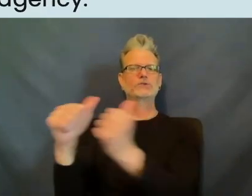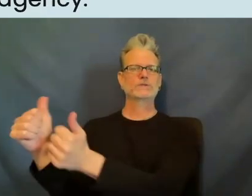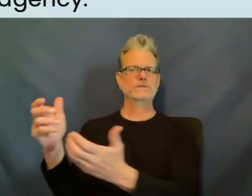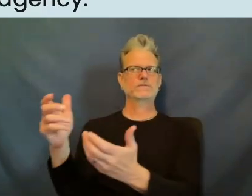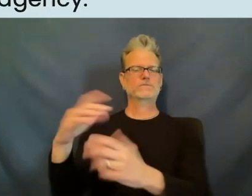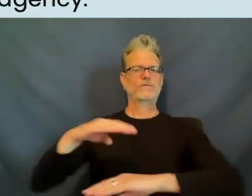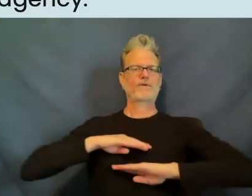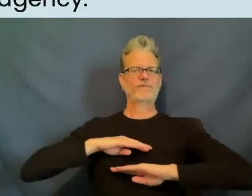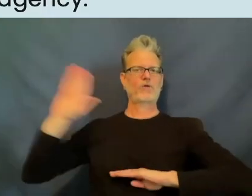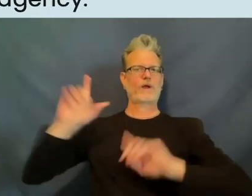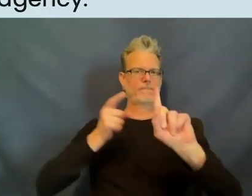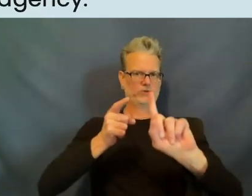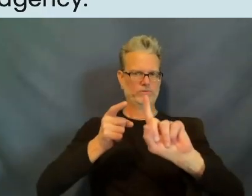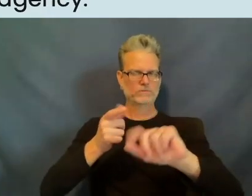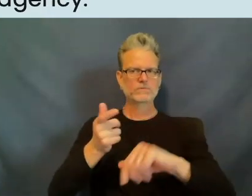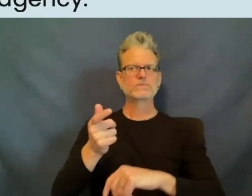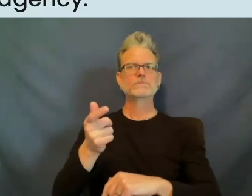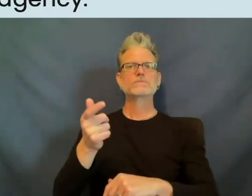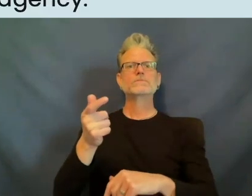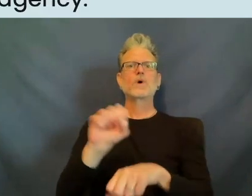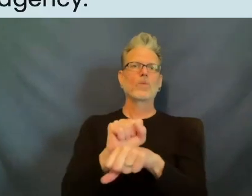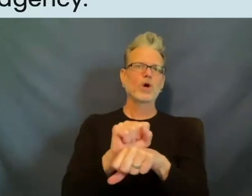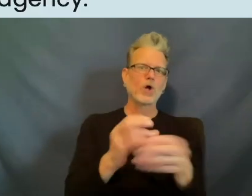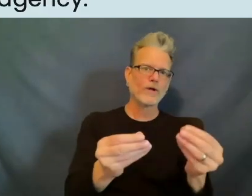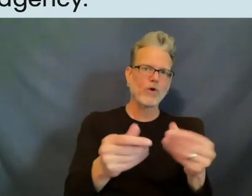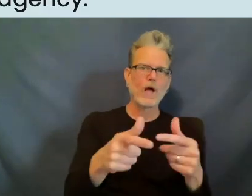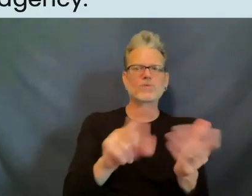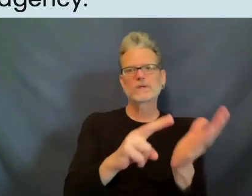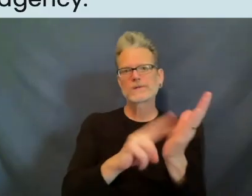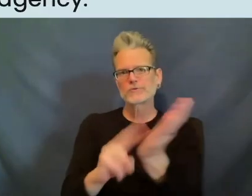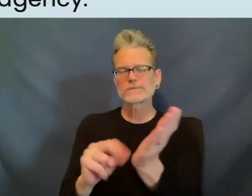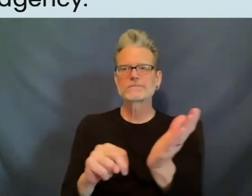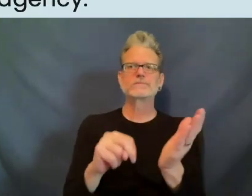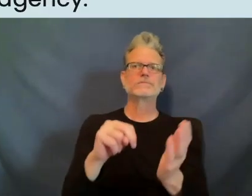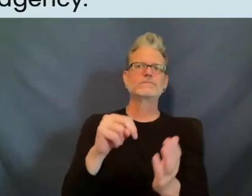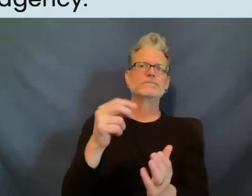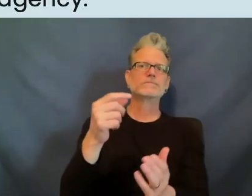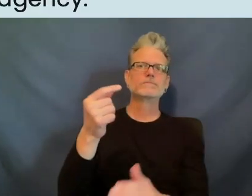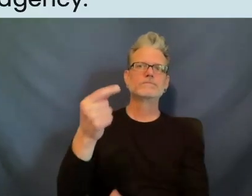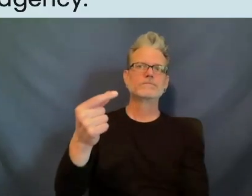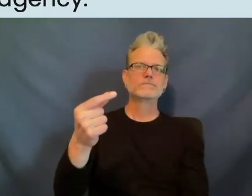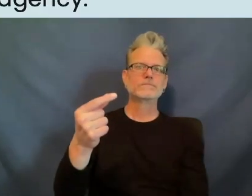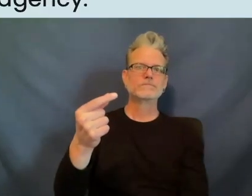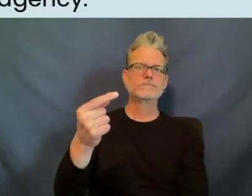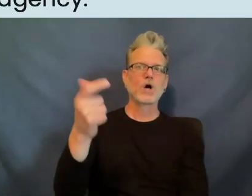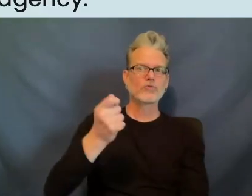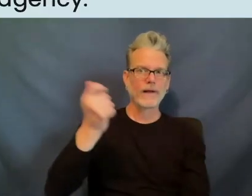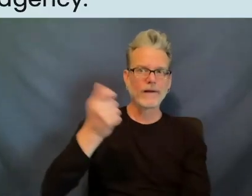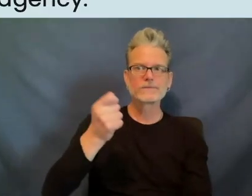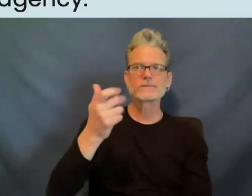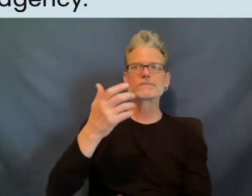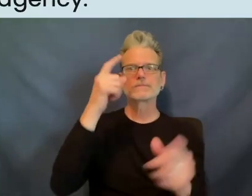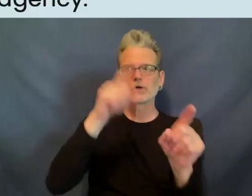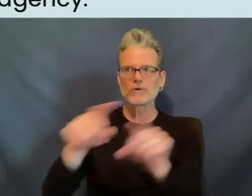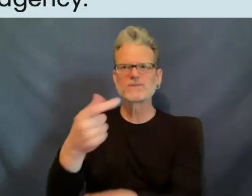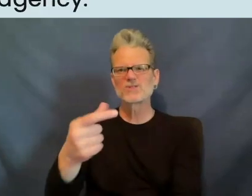mission and accomplish work on the ground through contracts, grants or cooperative agreements, and other partnership agreements. So